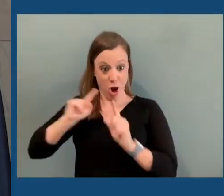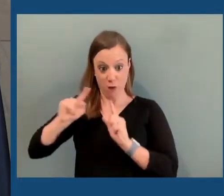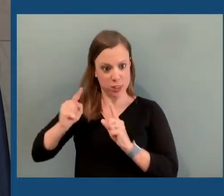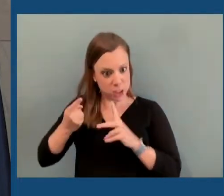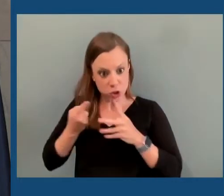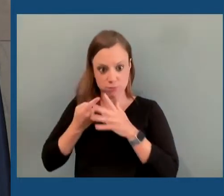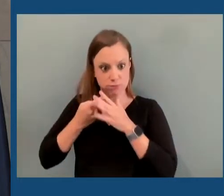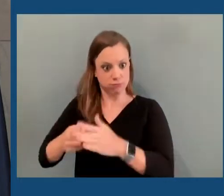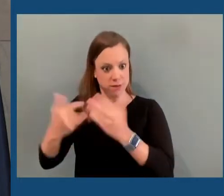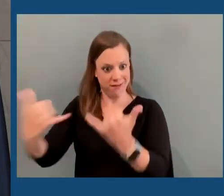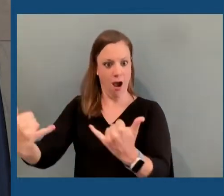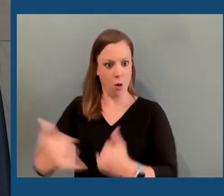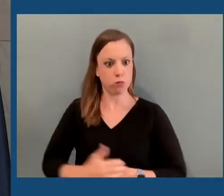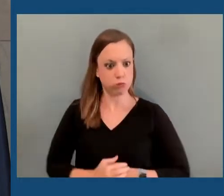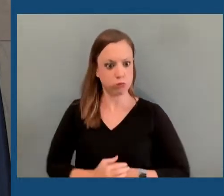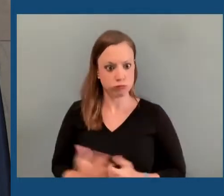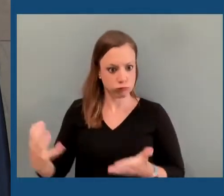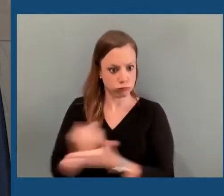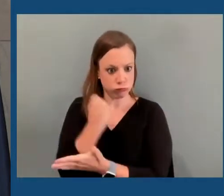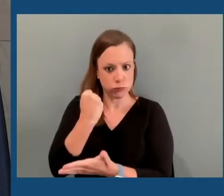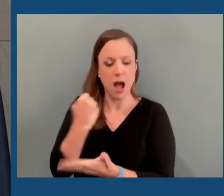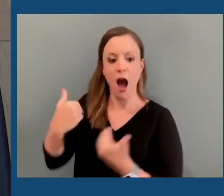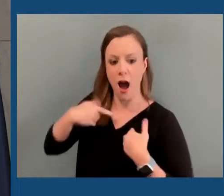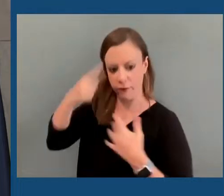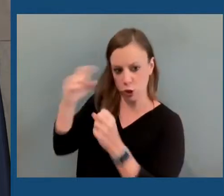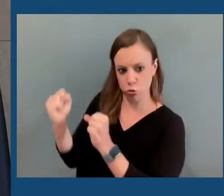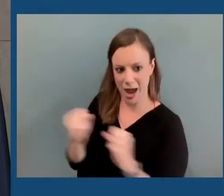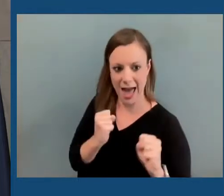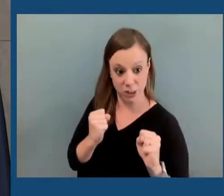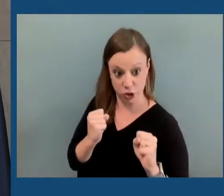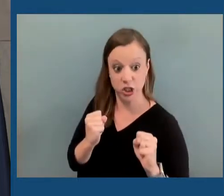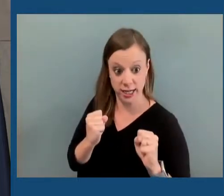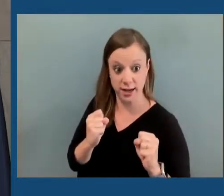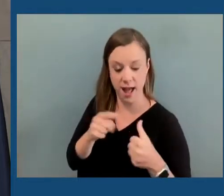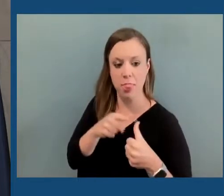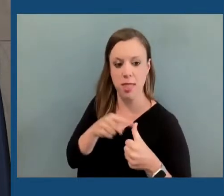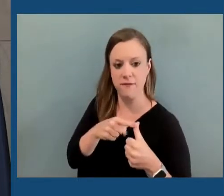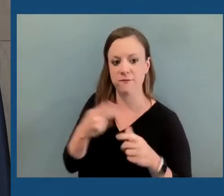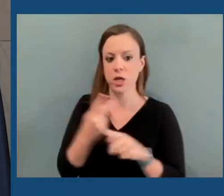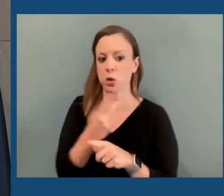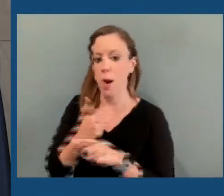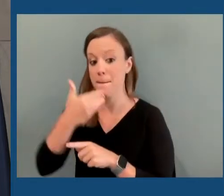now, have a strategy and then determine the right timing to address it.